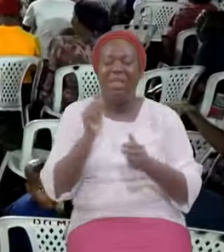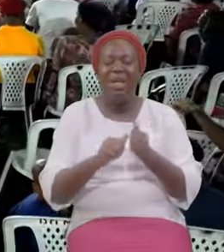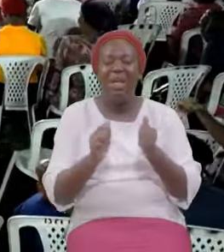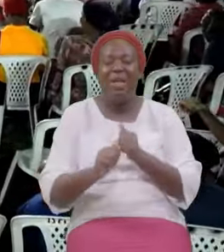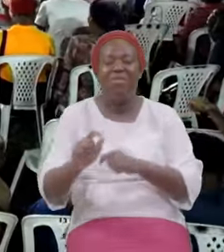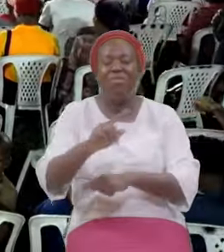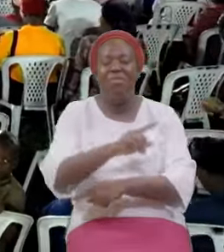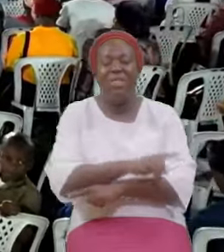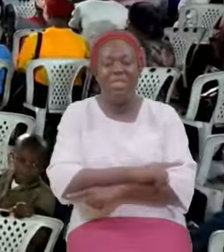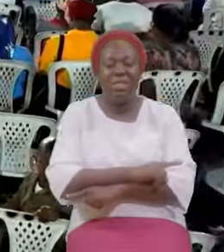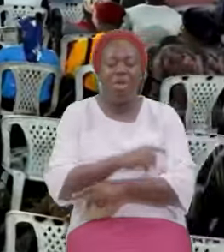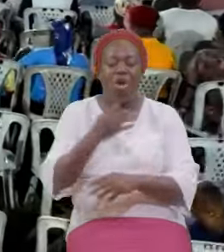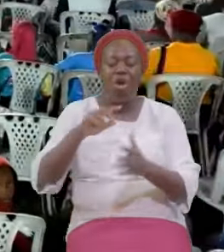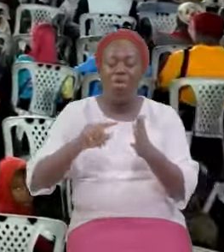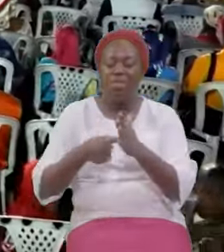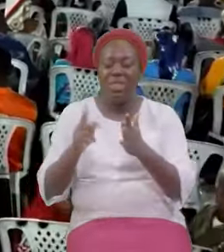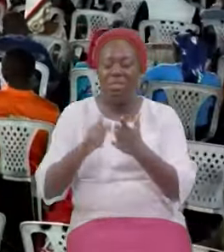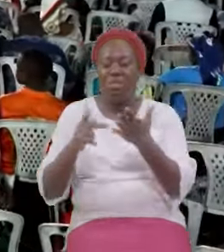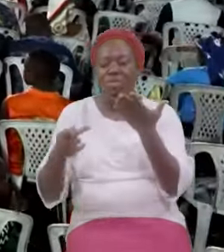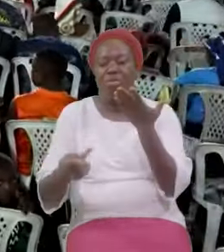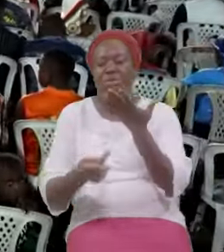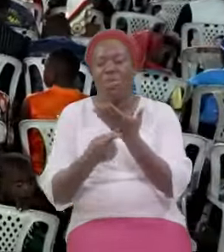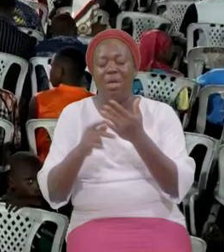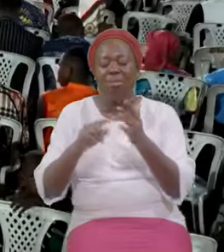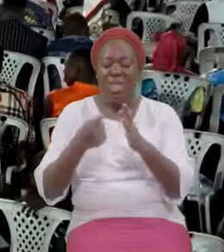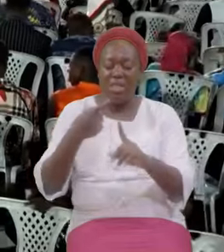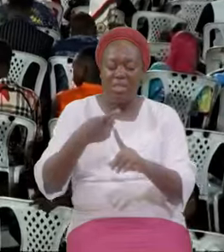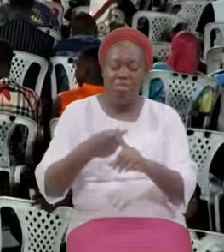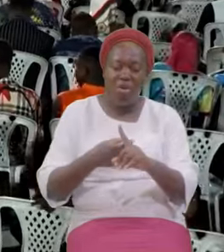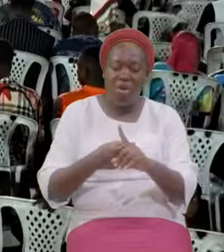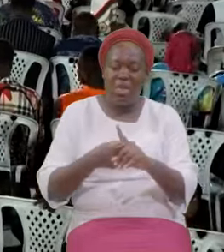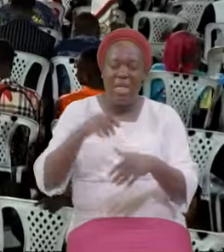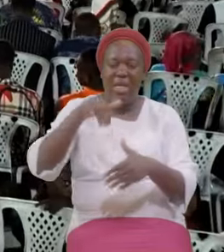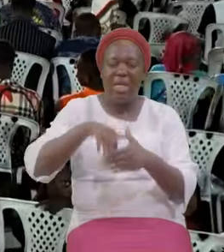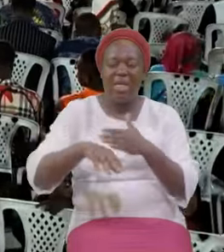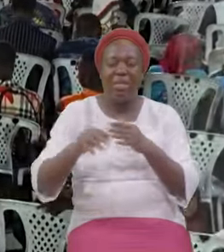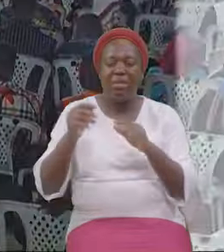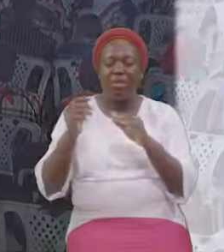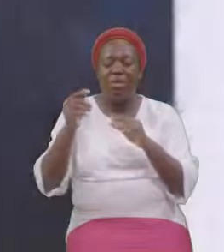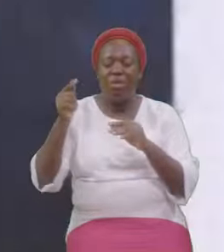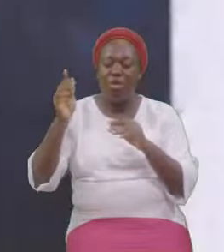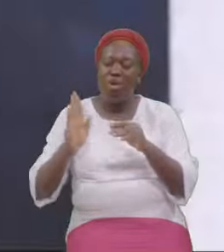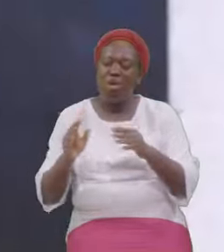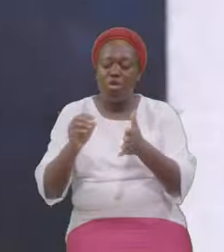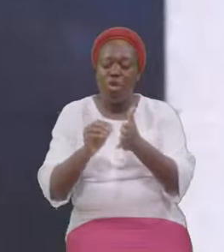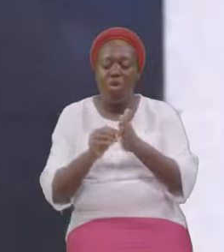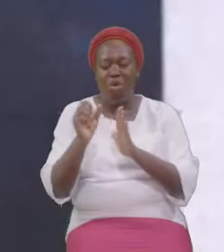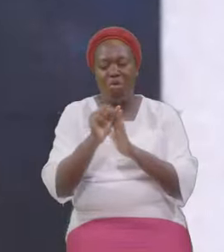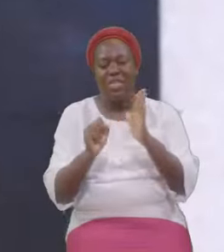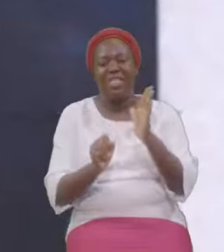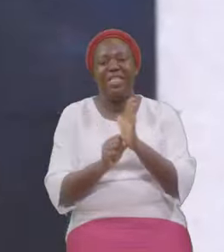this crusade, this month, in God's own stage, in Abia,